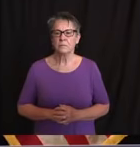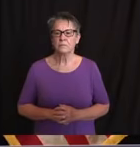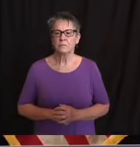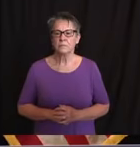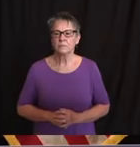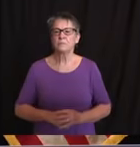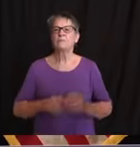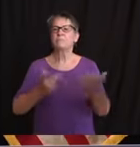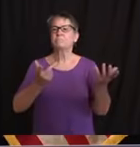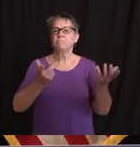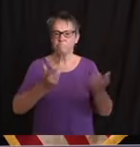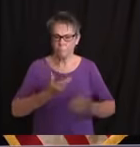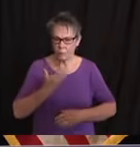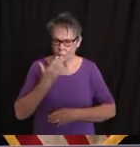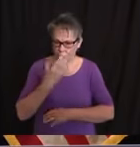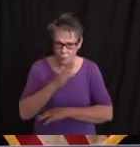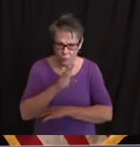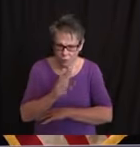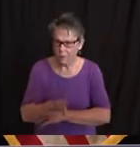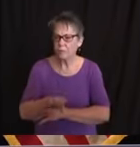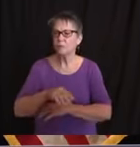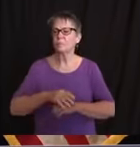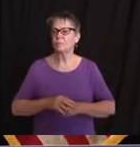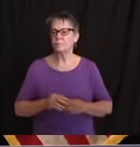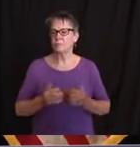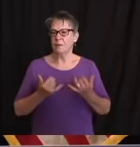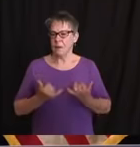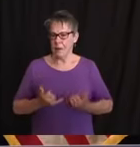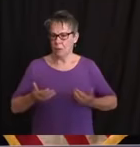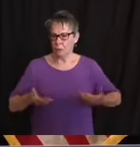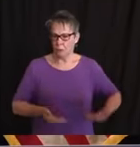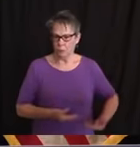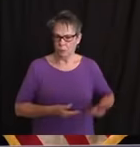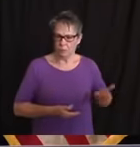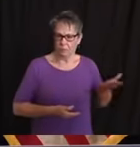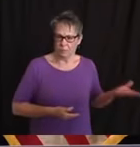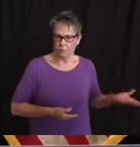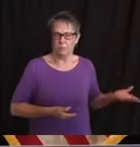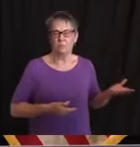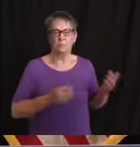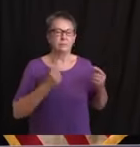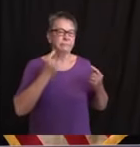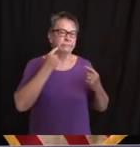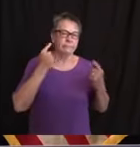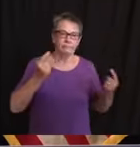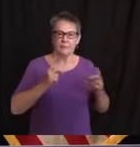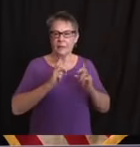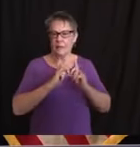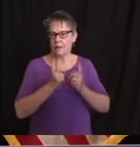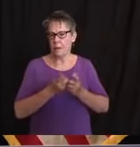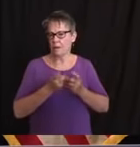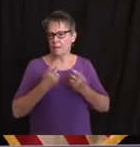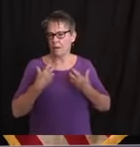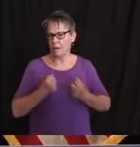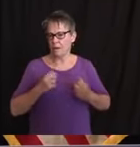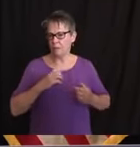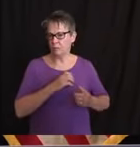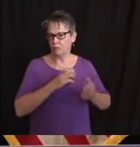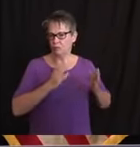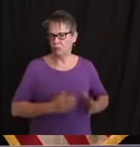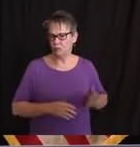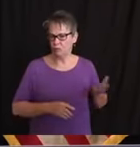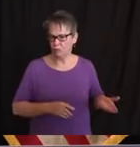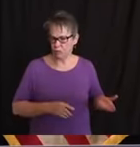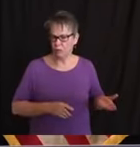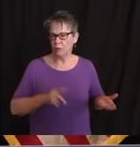Good afternoon. With me to my right is the woman who needs no introduction, the Commissioner of the Department of Health, Judy Persichilli. To her right,